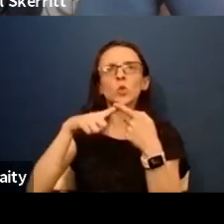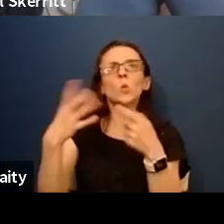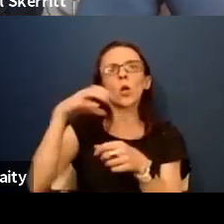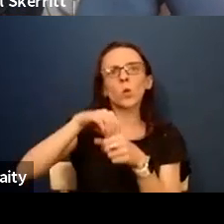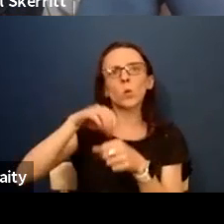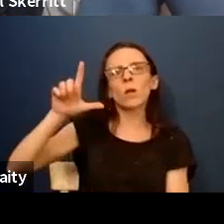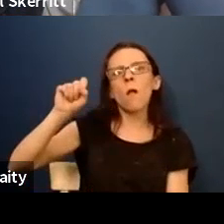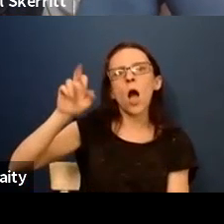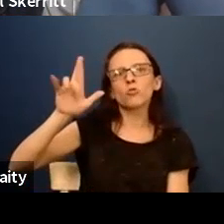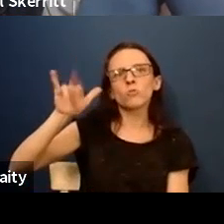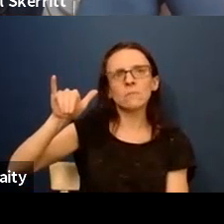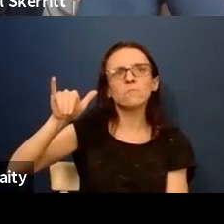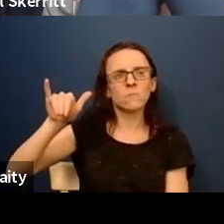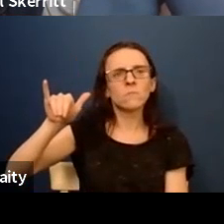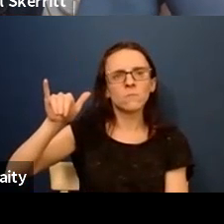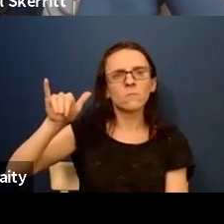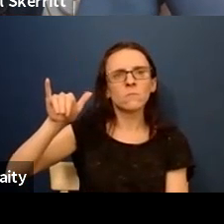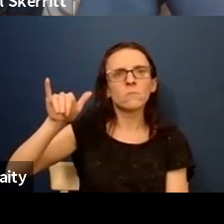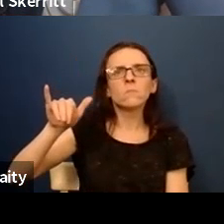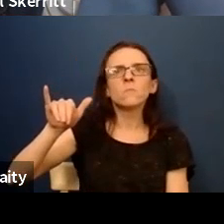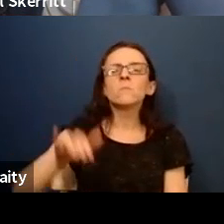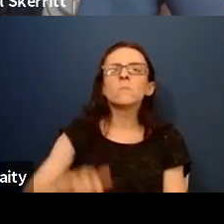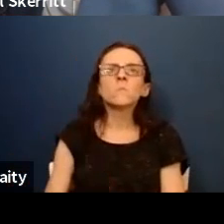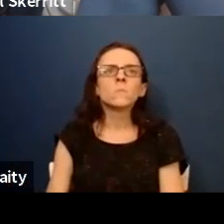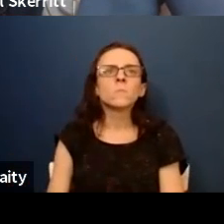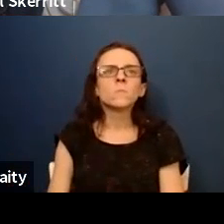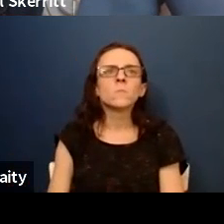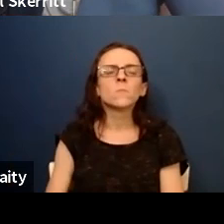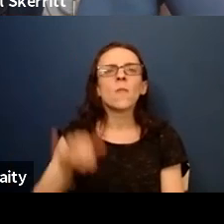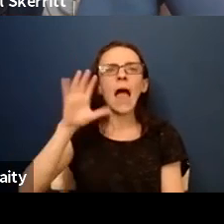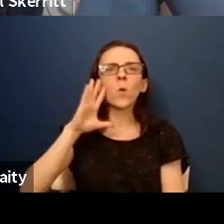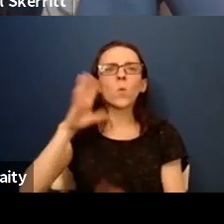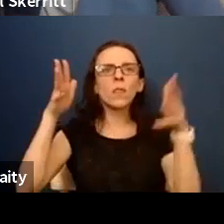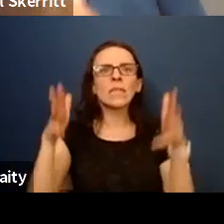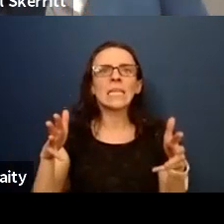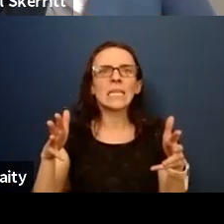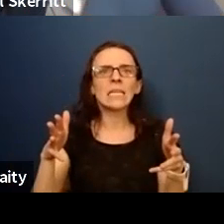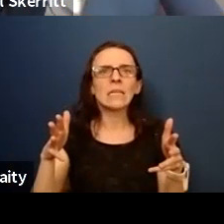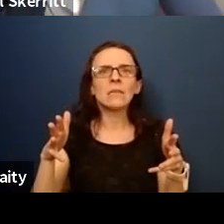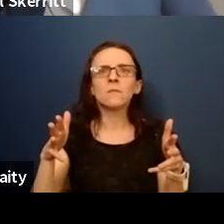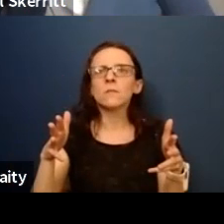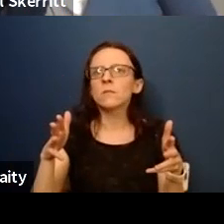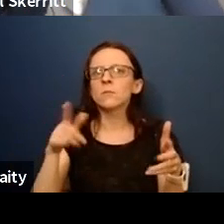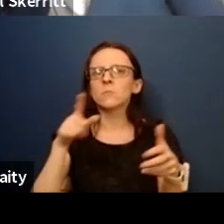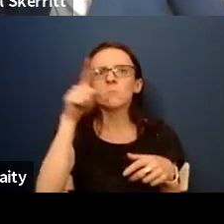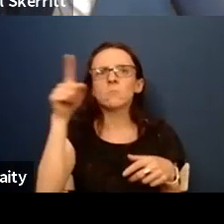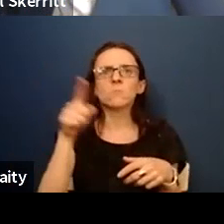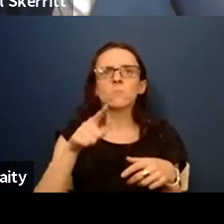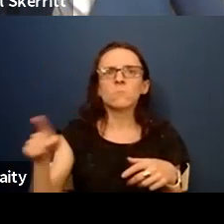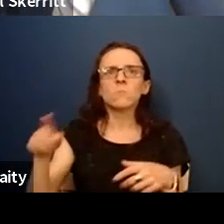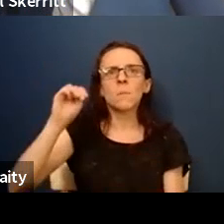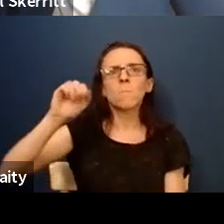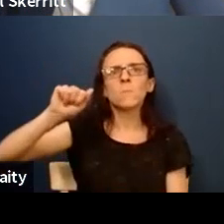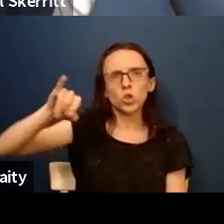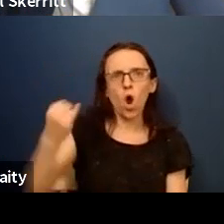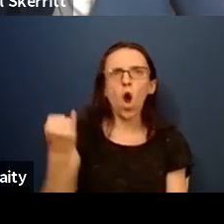as part of the conversation. That leaves the majority